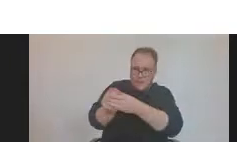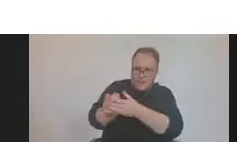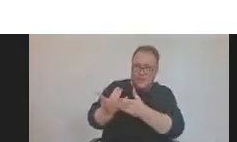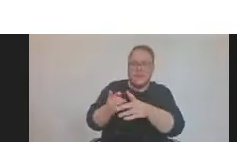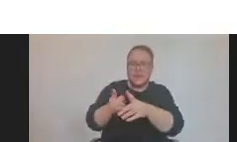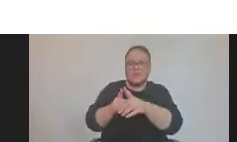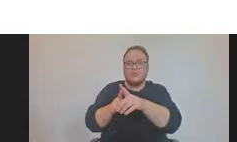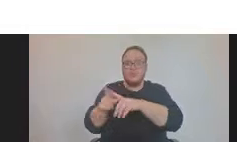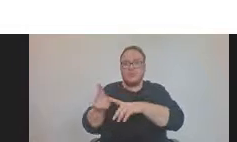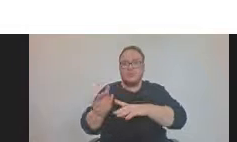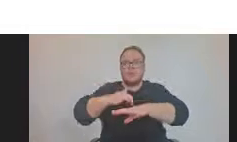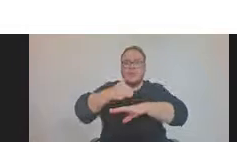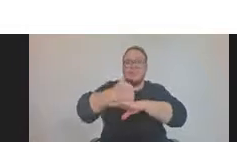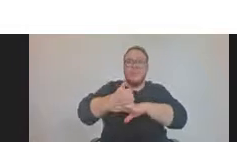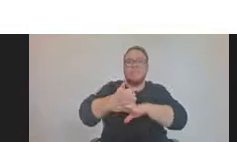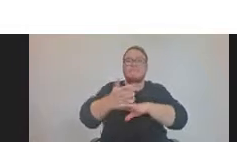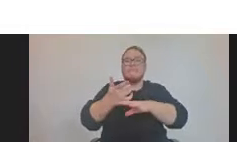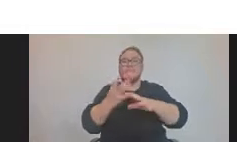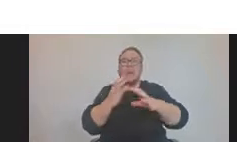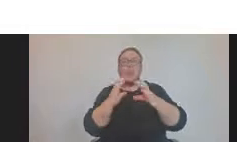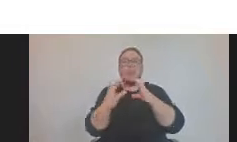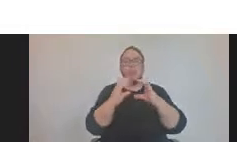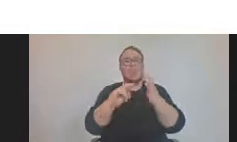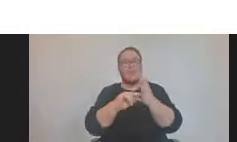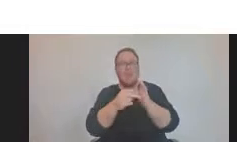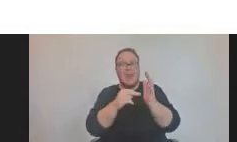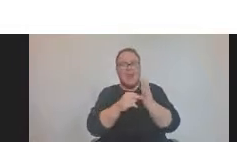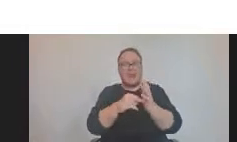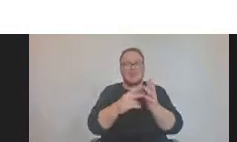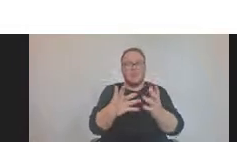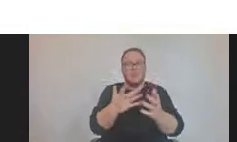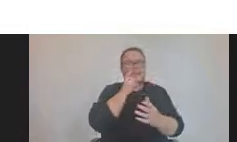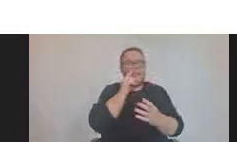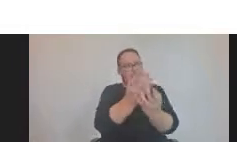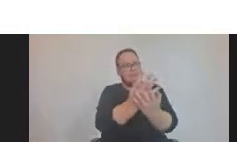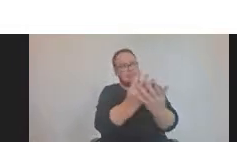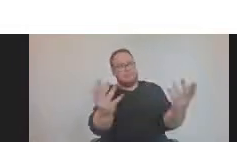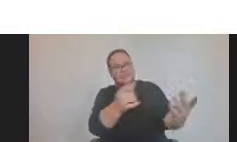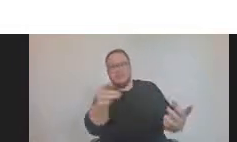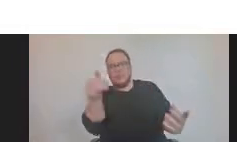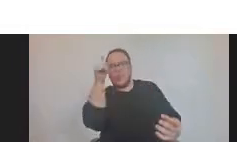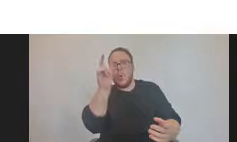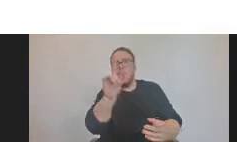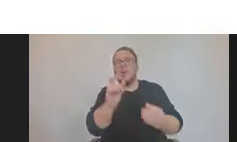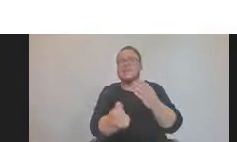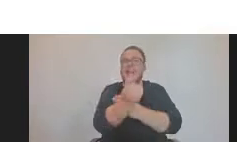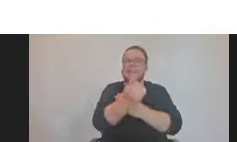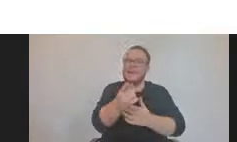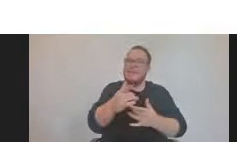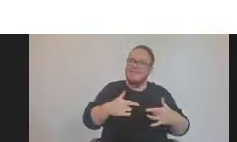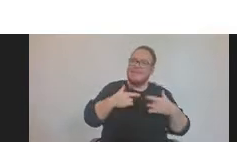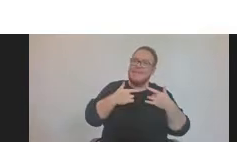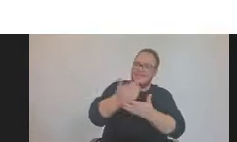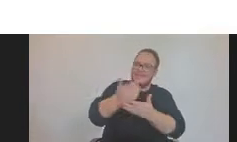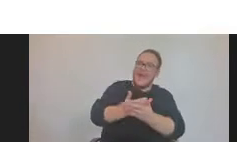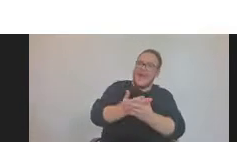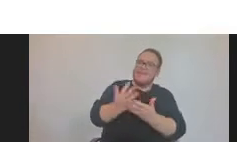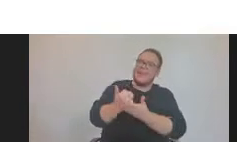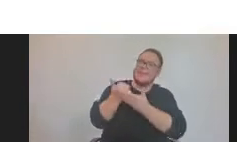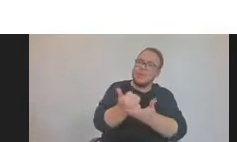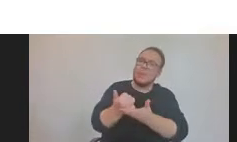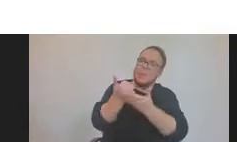slick communication plan, which means that people know what's going on, they know who to access when they've got an issue, and they feel safe and supported. Next